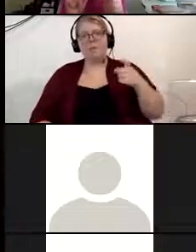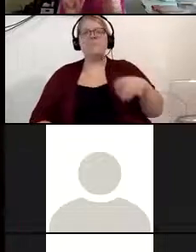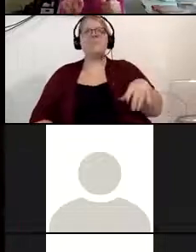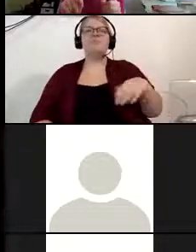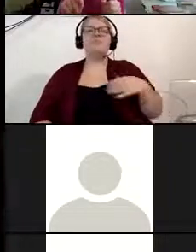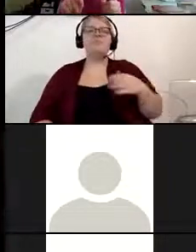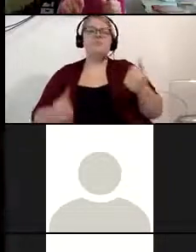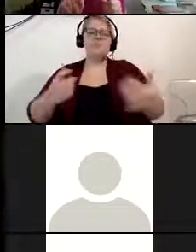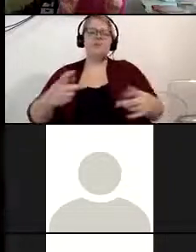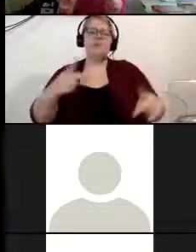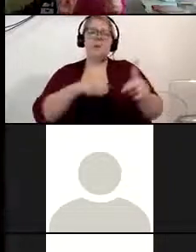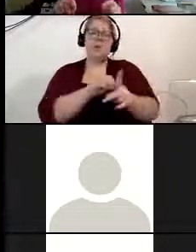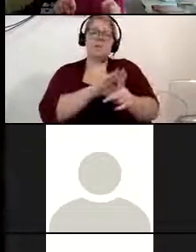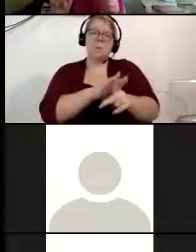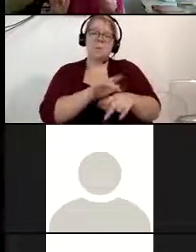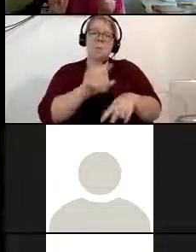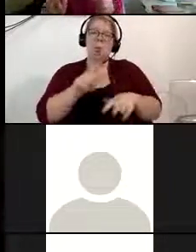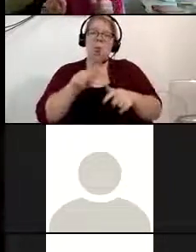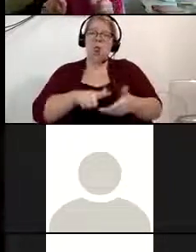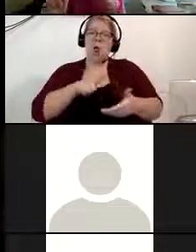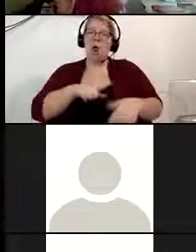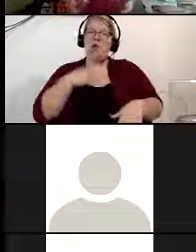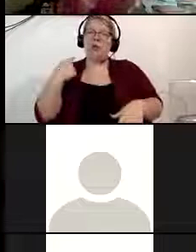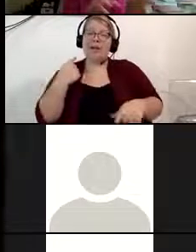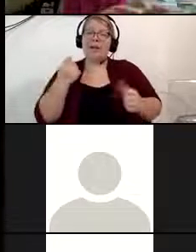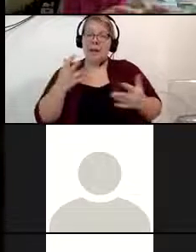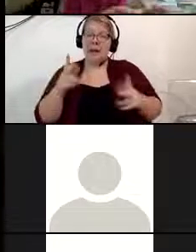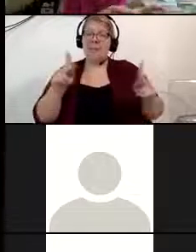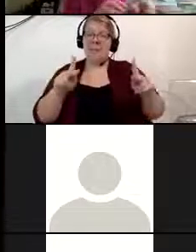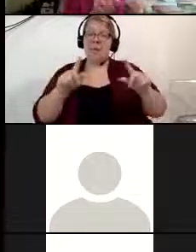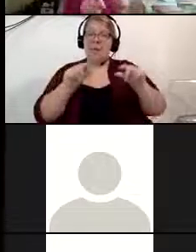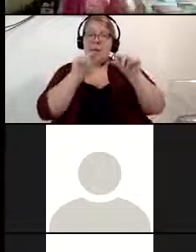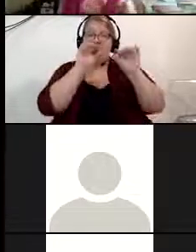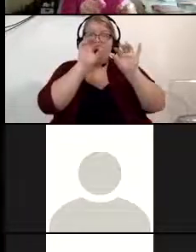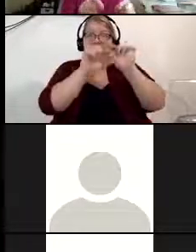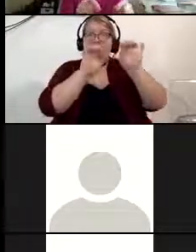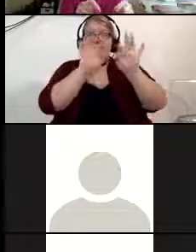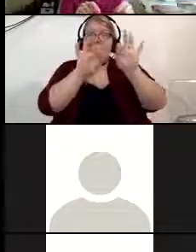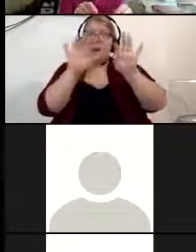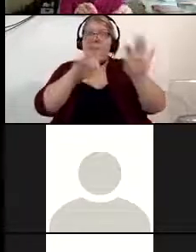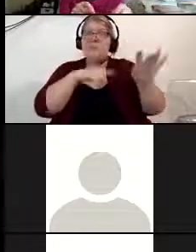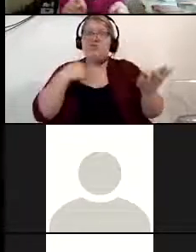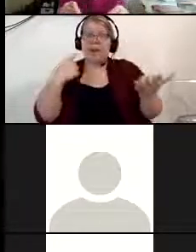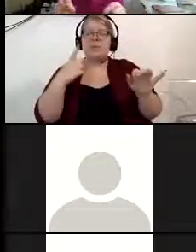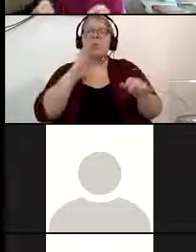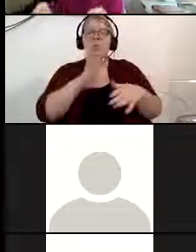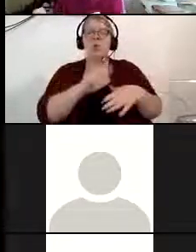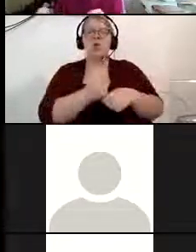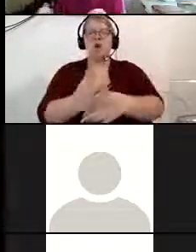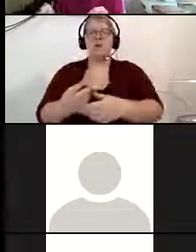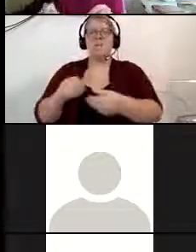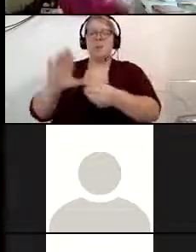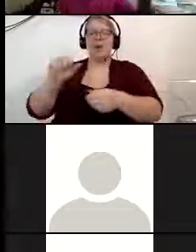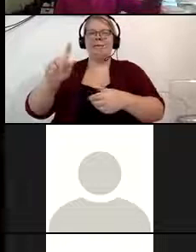a low risk is likely to produce more cases than a small number of people exposed to a